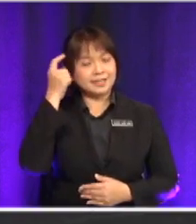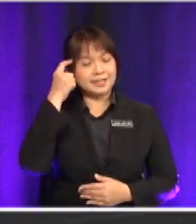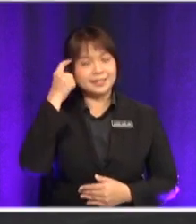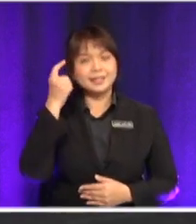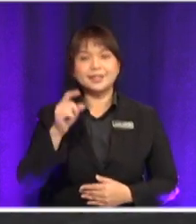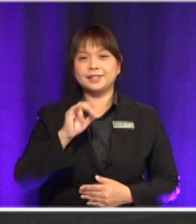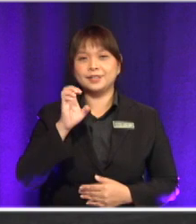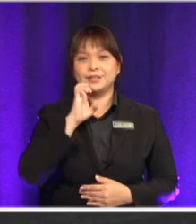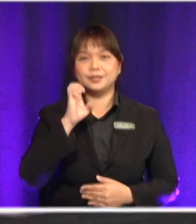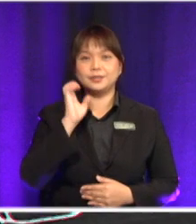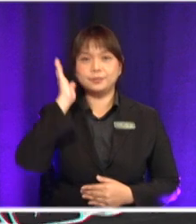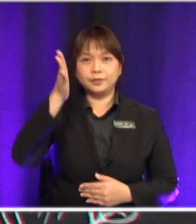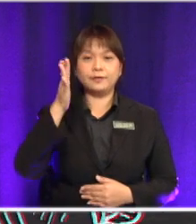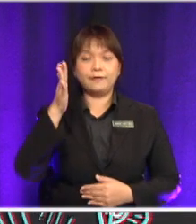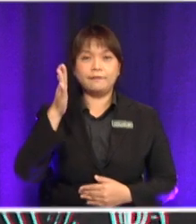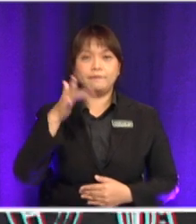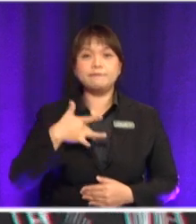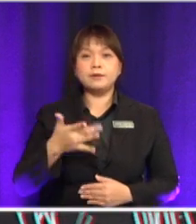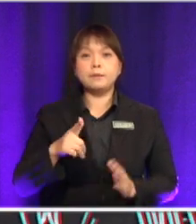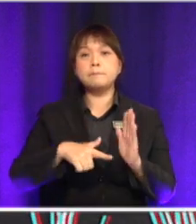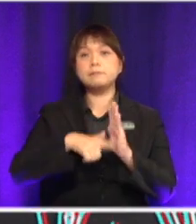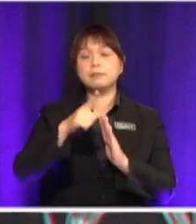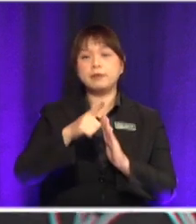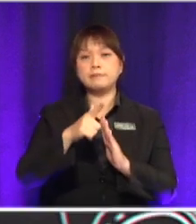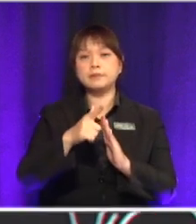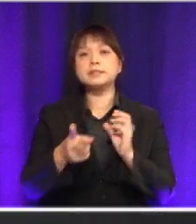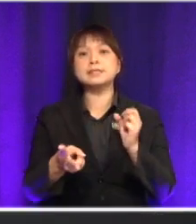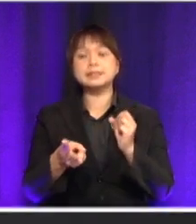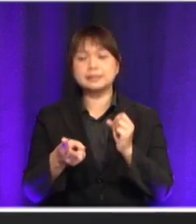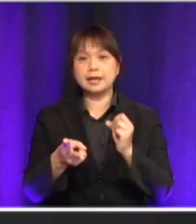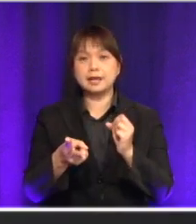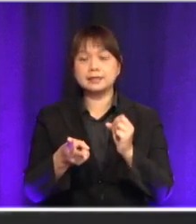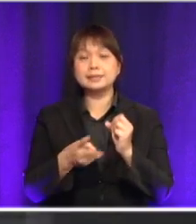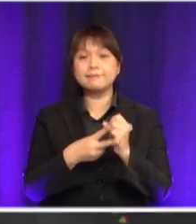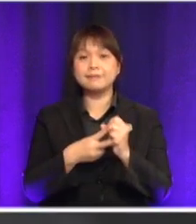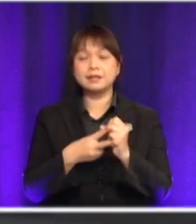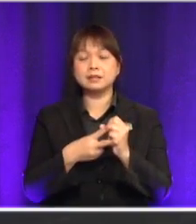Yeah. feel safer because? Knowing that